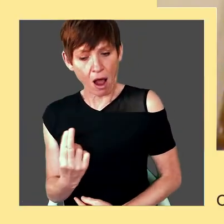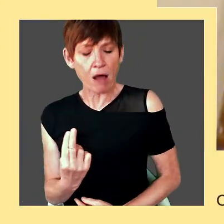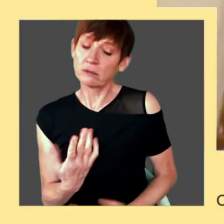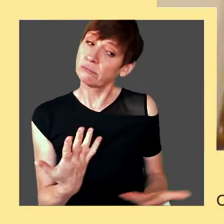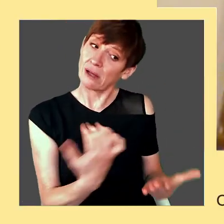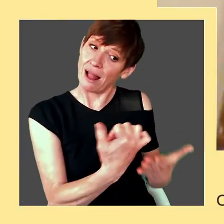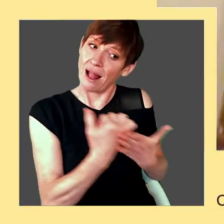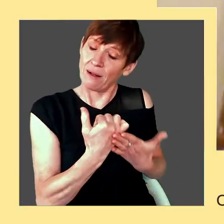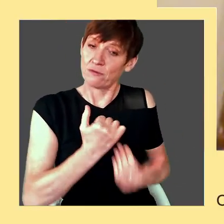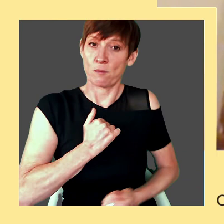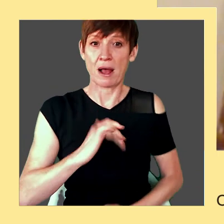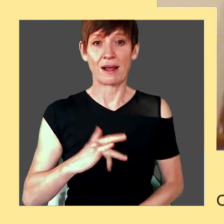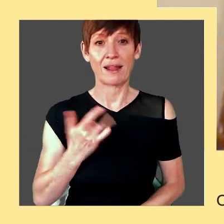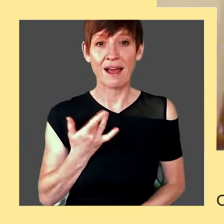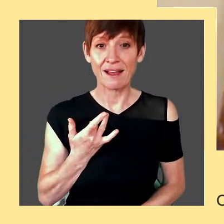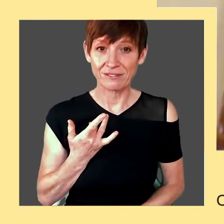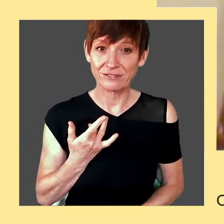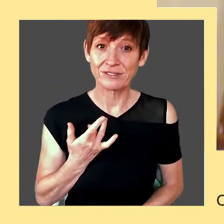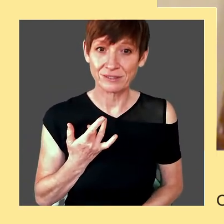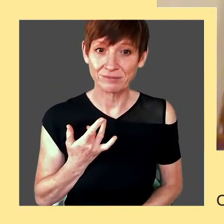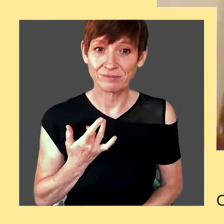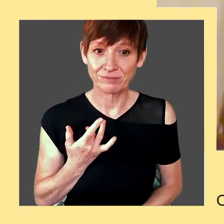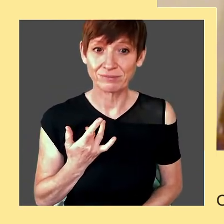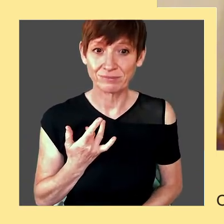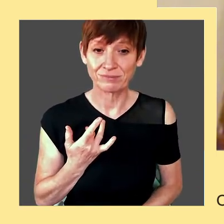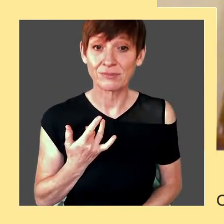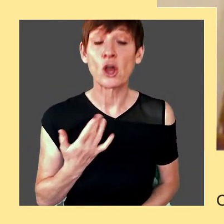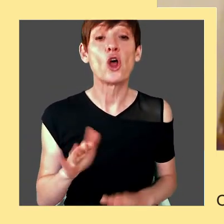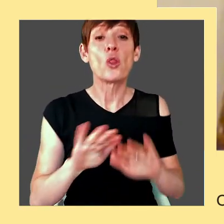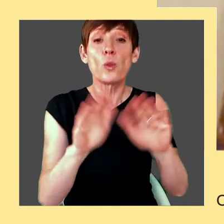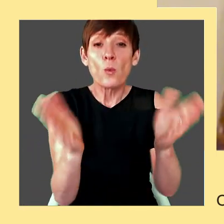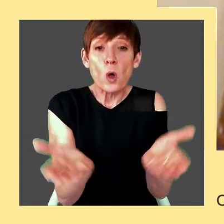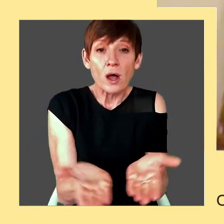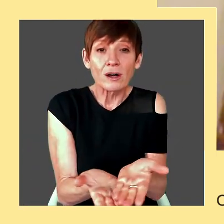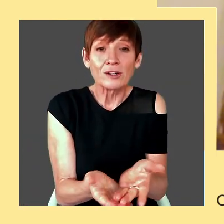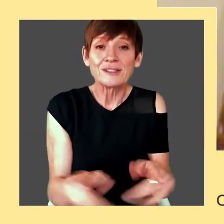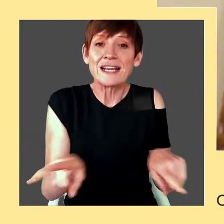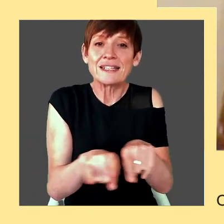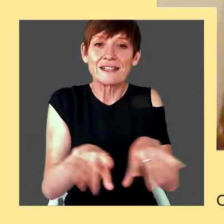world for me is like a boxing ring. And